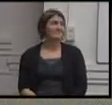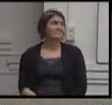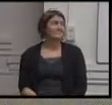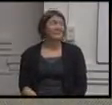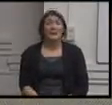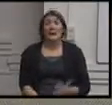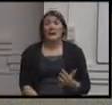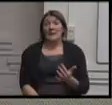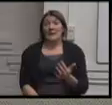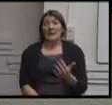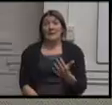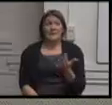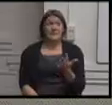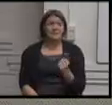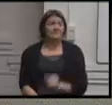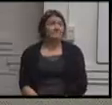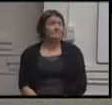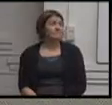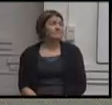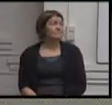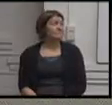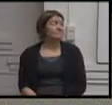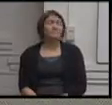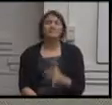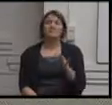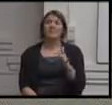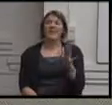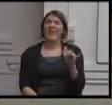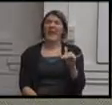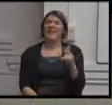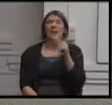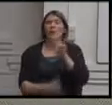whatever it is goes, as the saying goes.